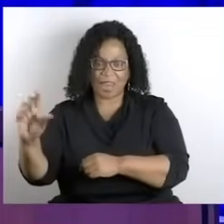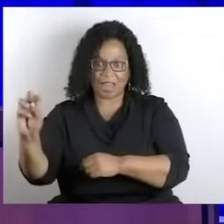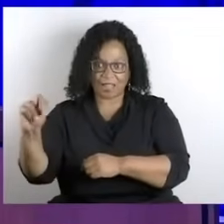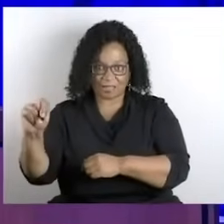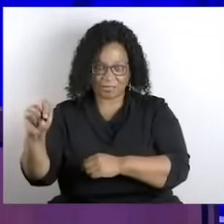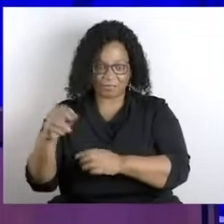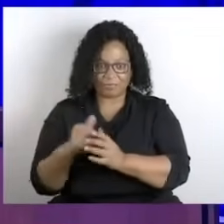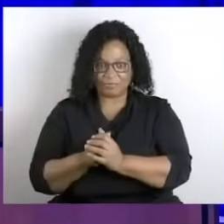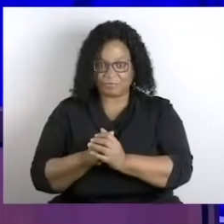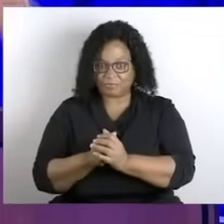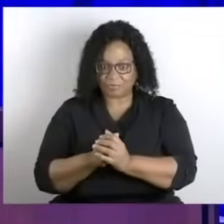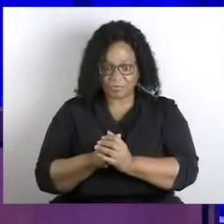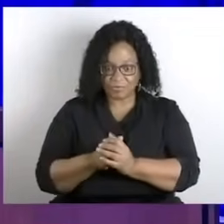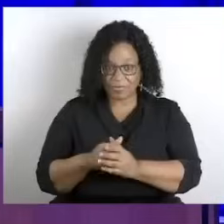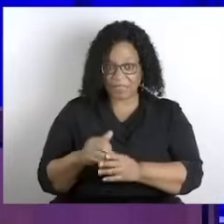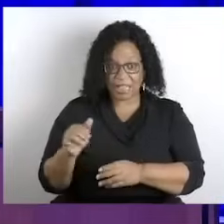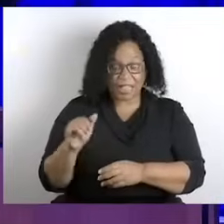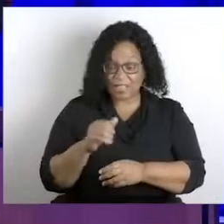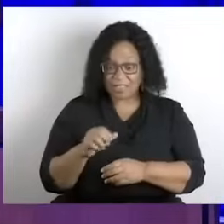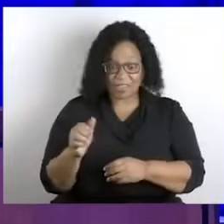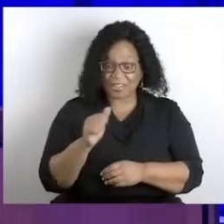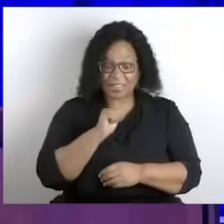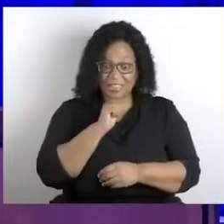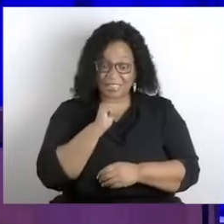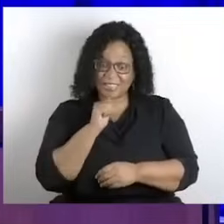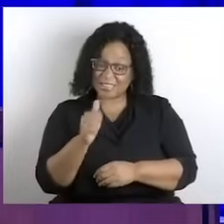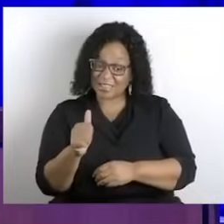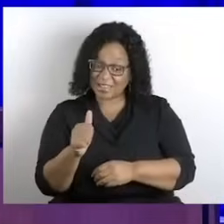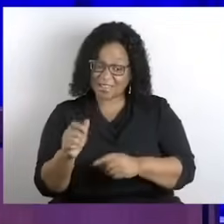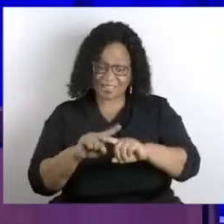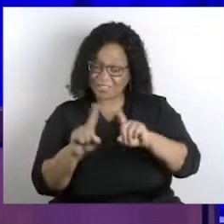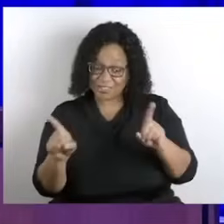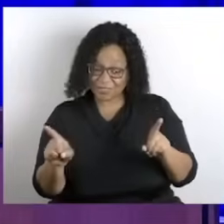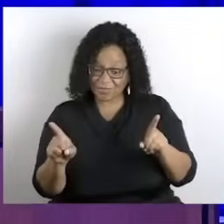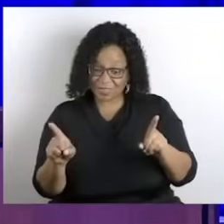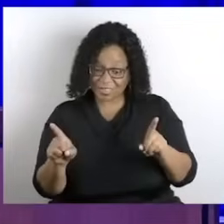too dissimilar from the children of God who are scattered all